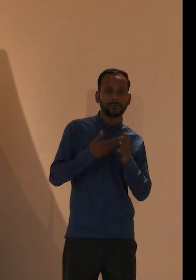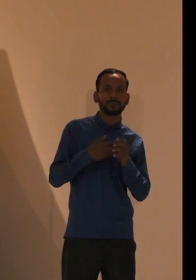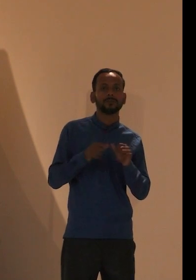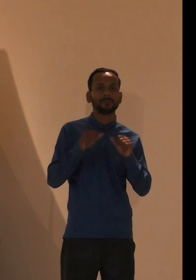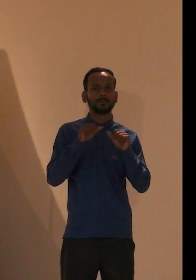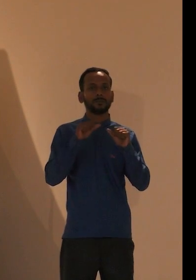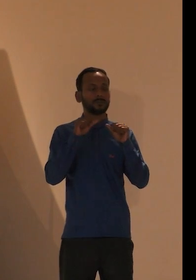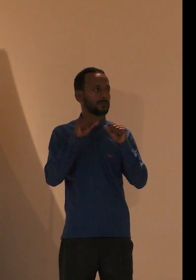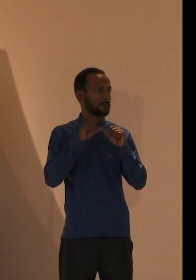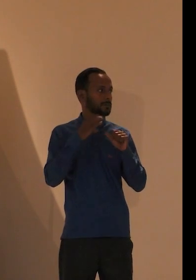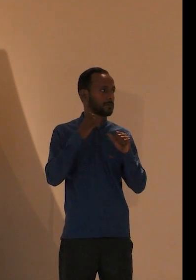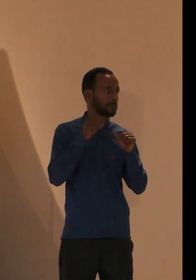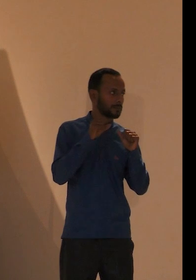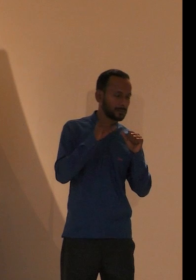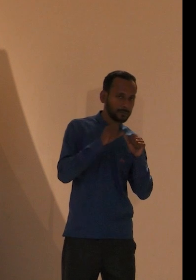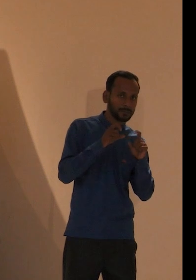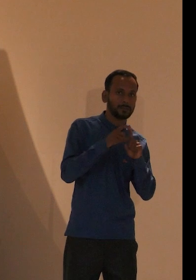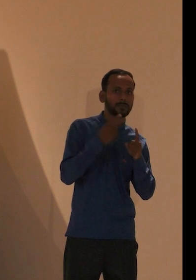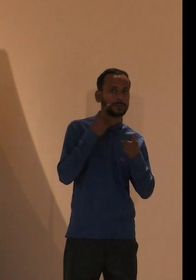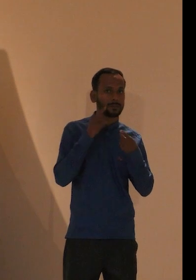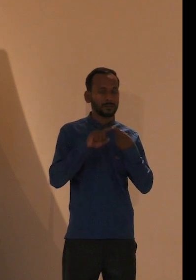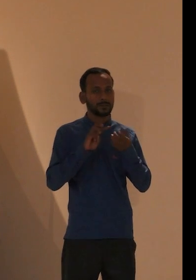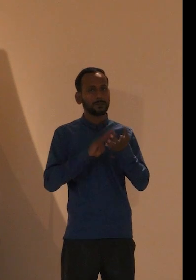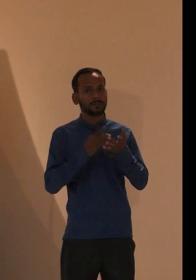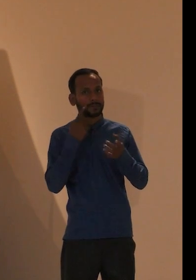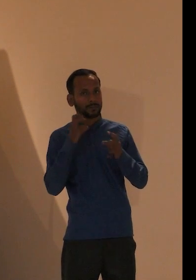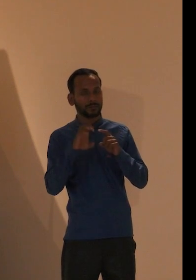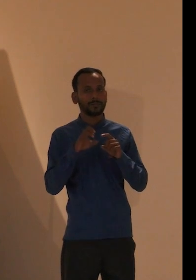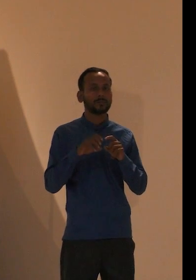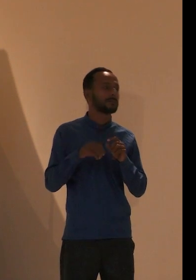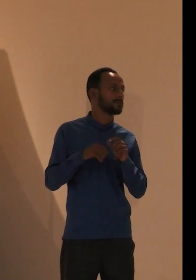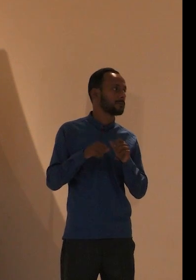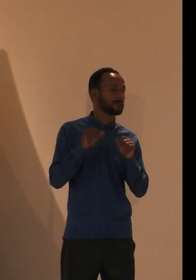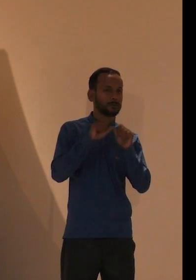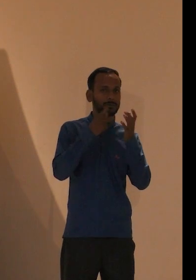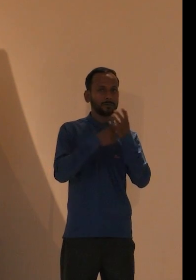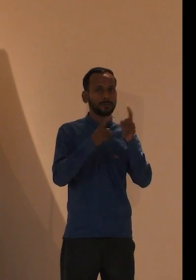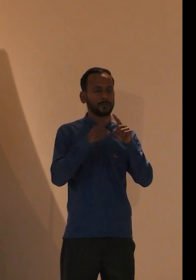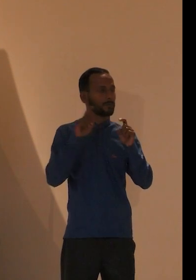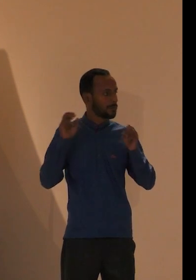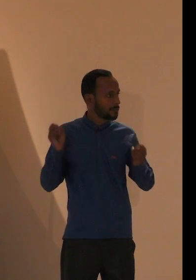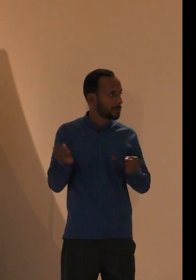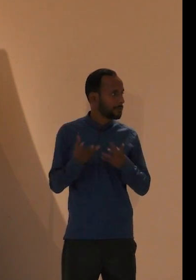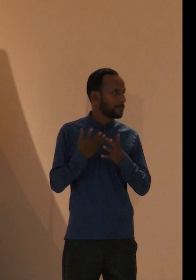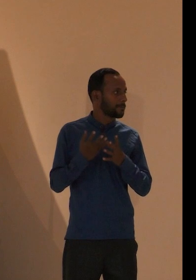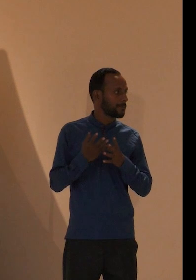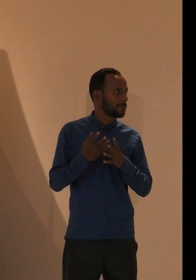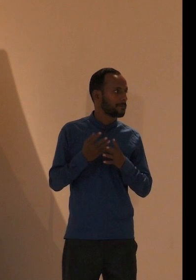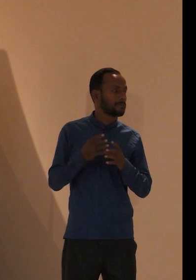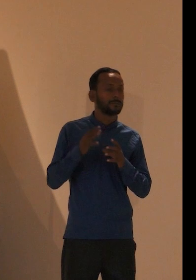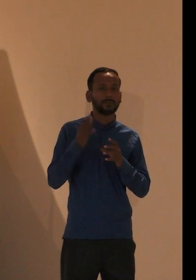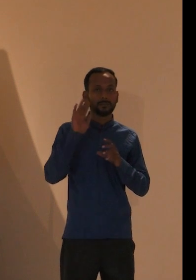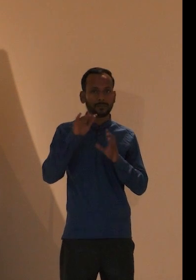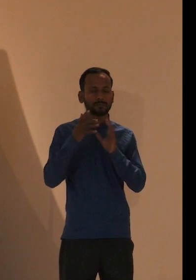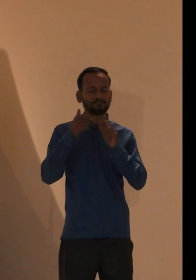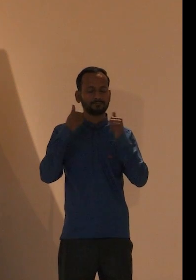practiced in salons or royal academies. And Curzon was a very firm believer in this so-called great